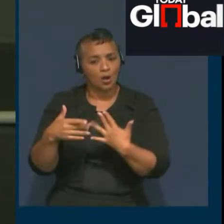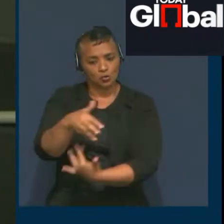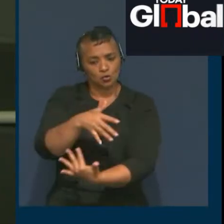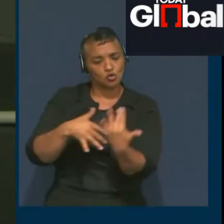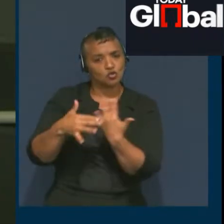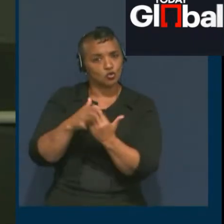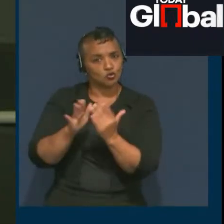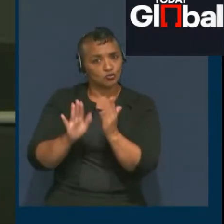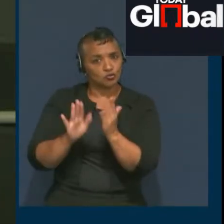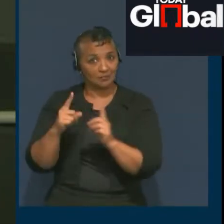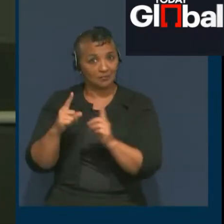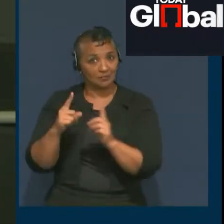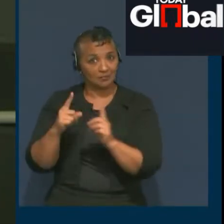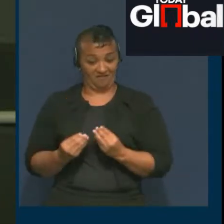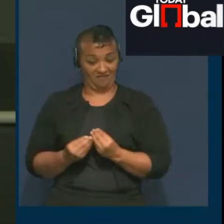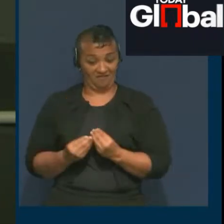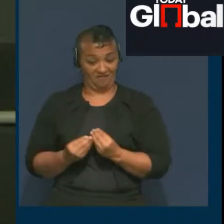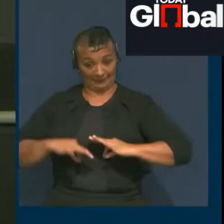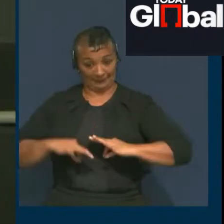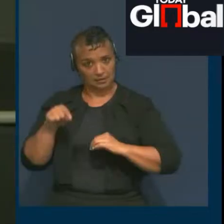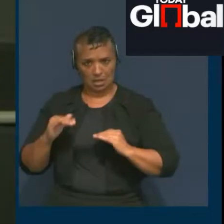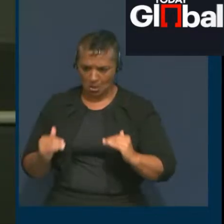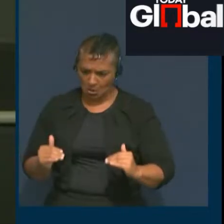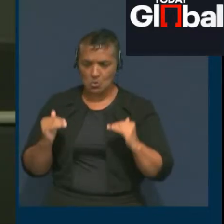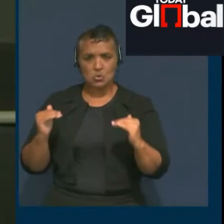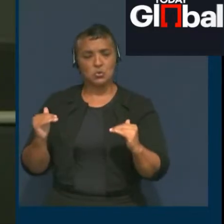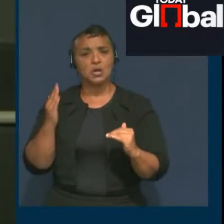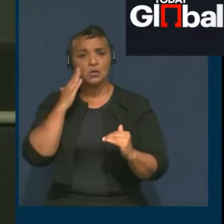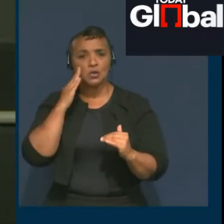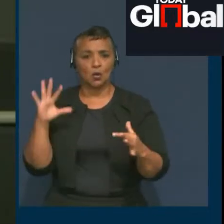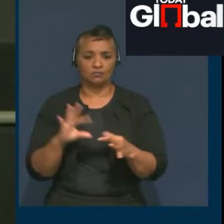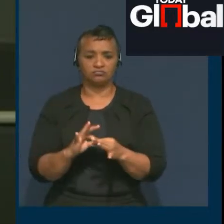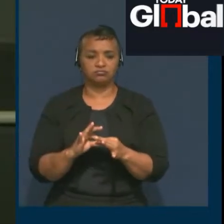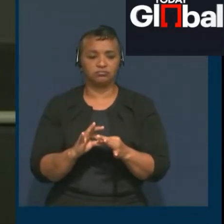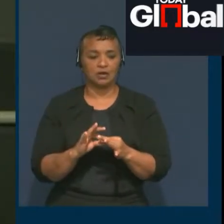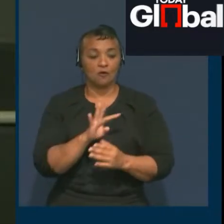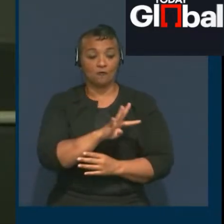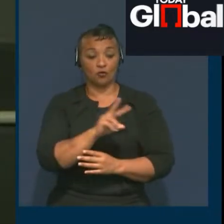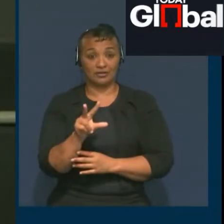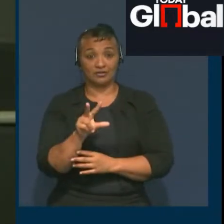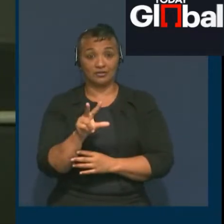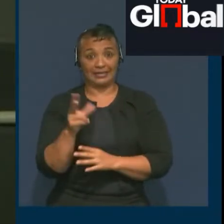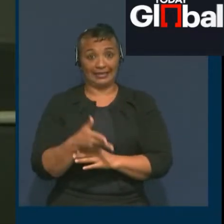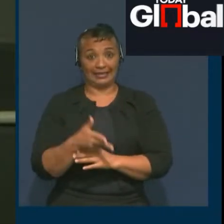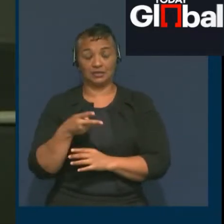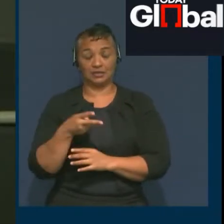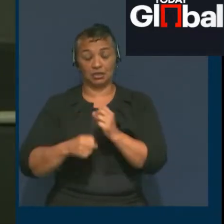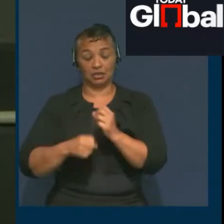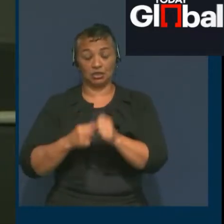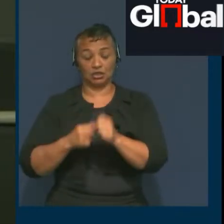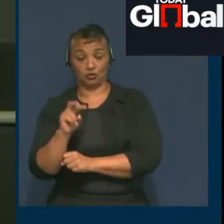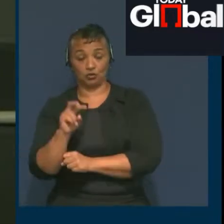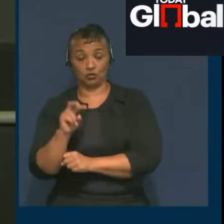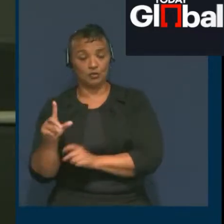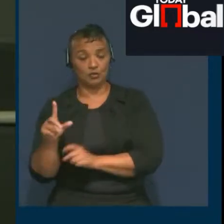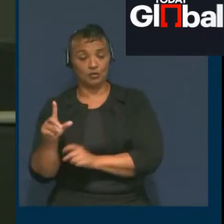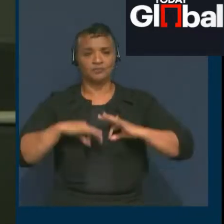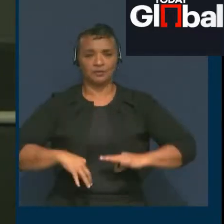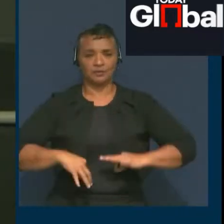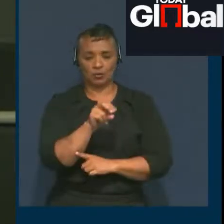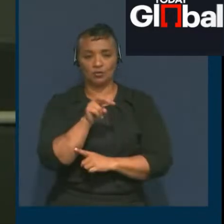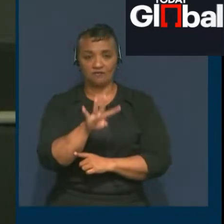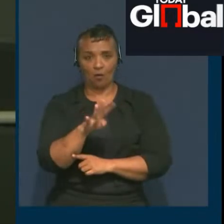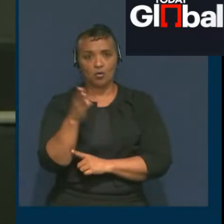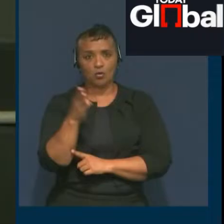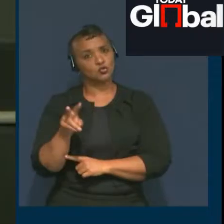and Family pursuant to Amiri Decision number 43 of 2022 and Ministerial Decision 24 of